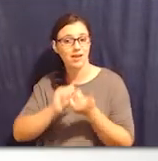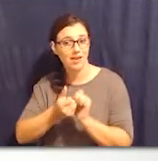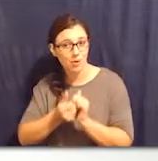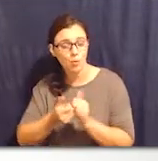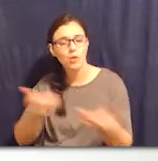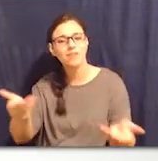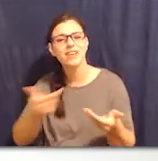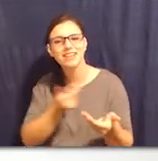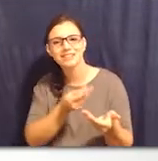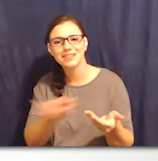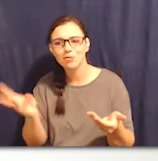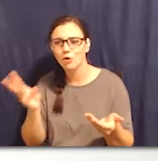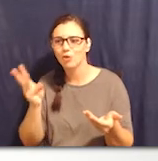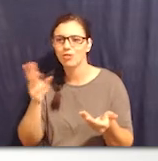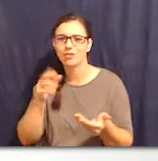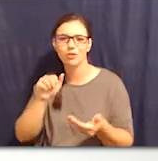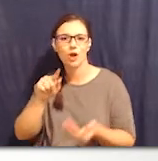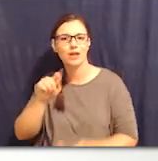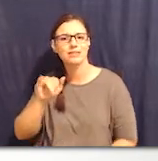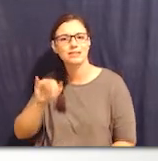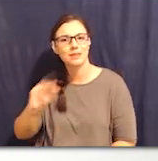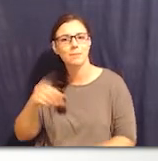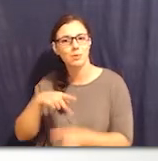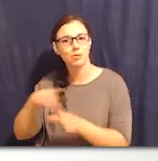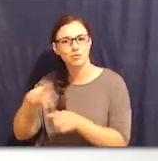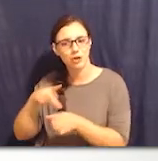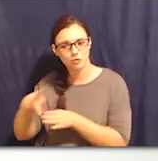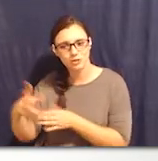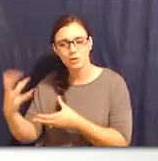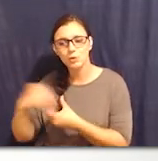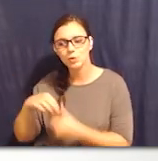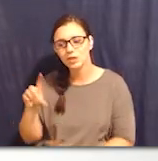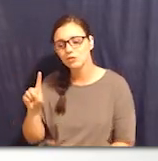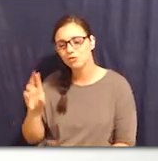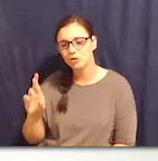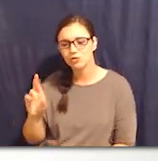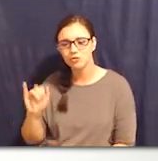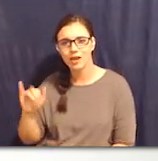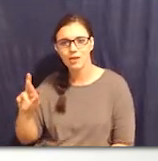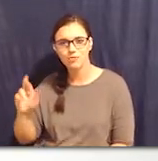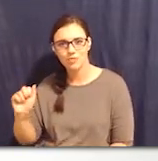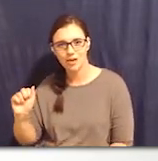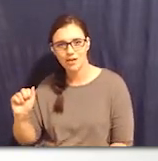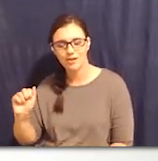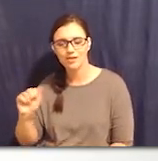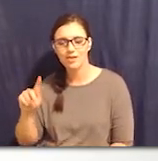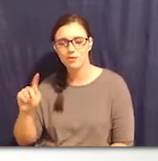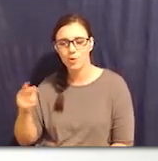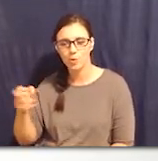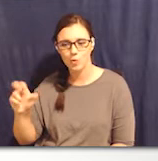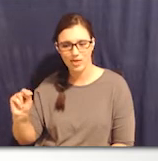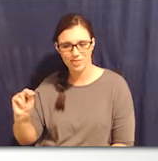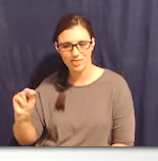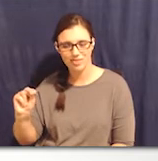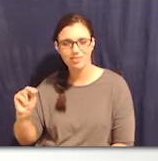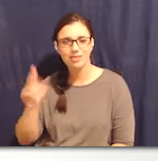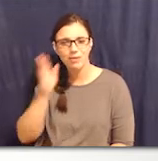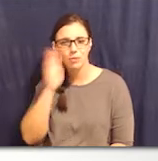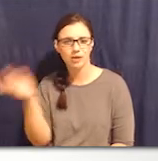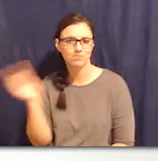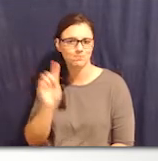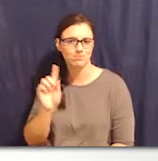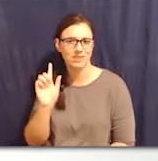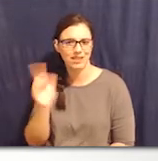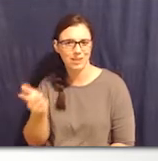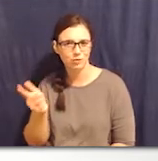educational component that I accomplished by inviting several autism professionals including Dr. Ira Cohen, which you'll